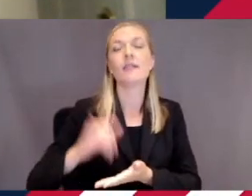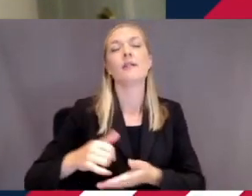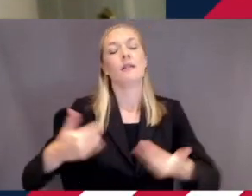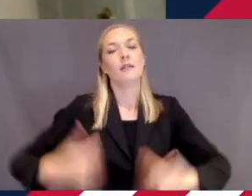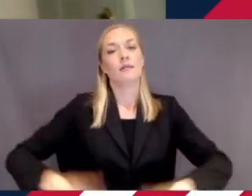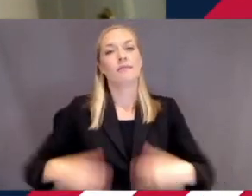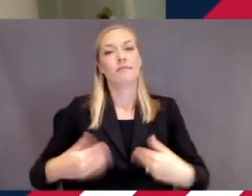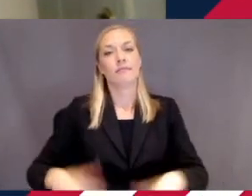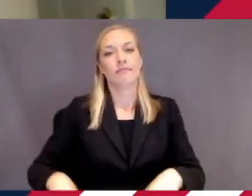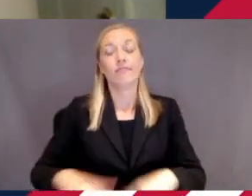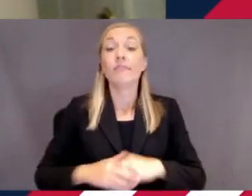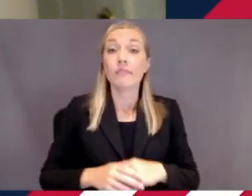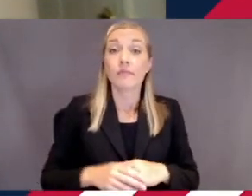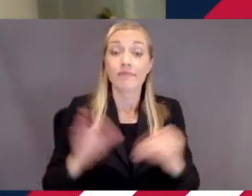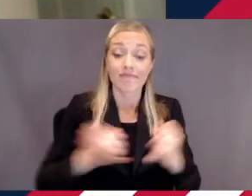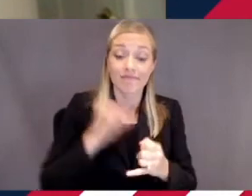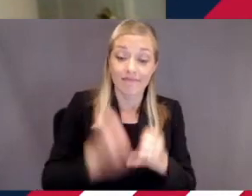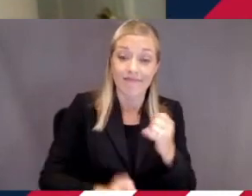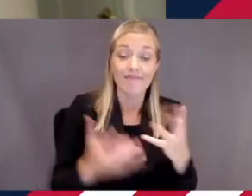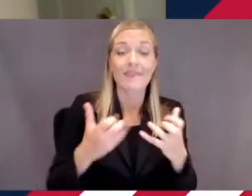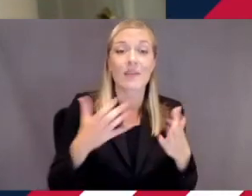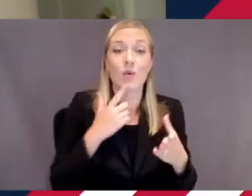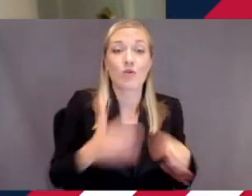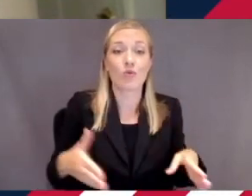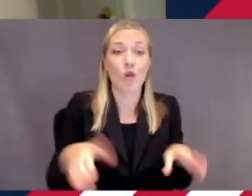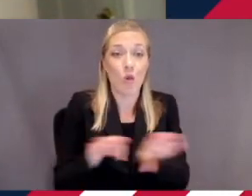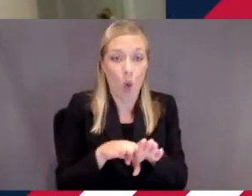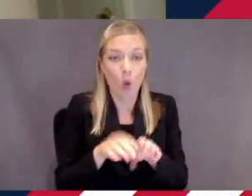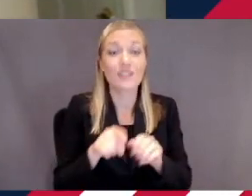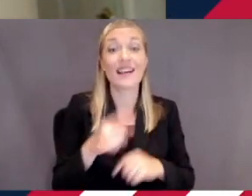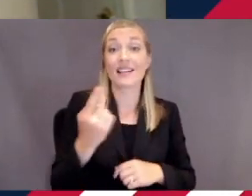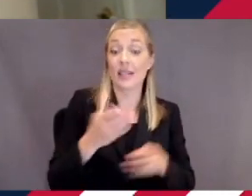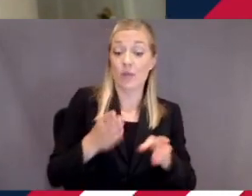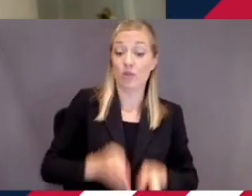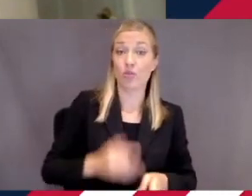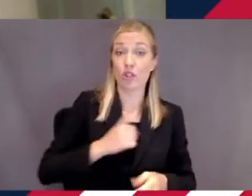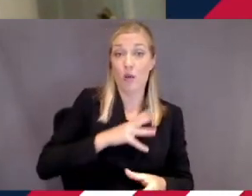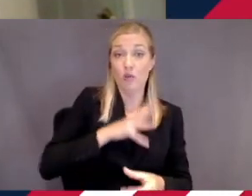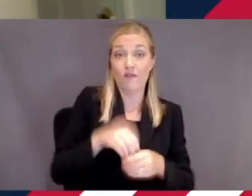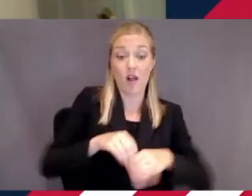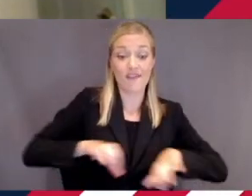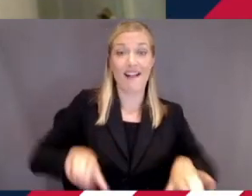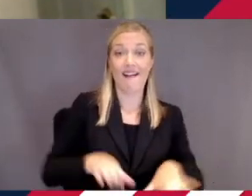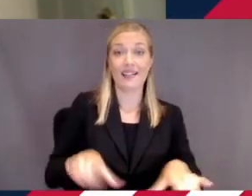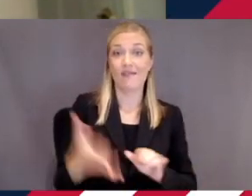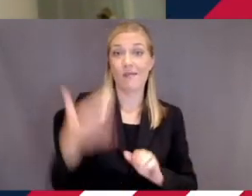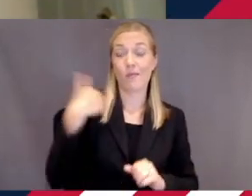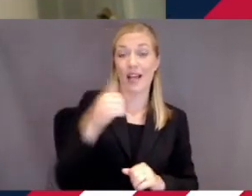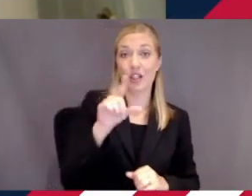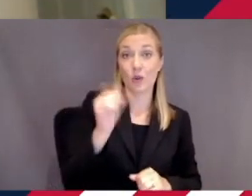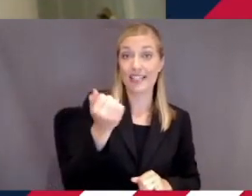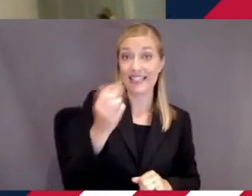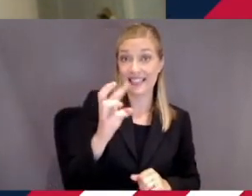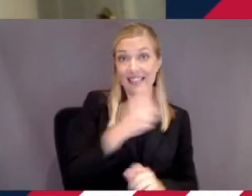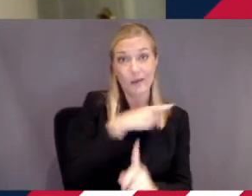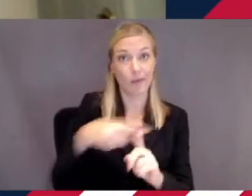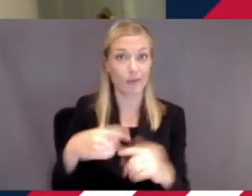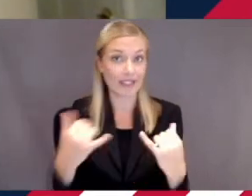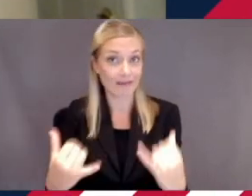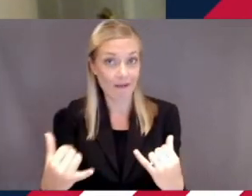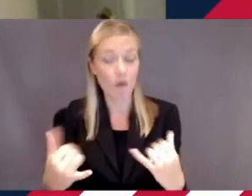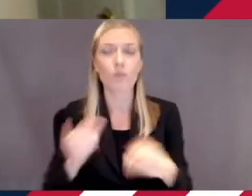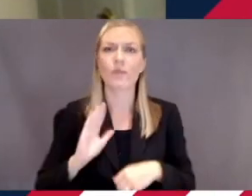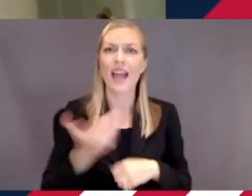who was active in the 2016 general election, as well as in this one. These changes that were made through the Unity